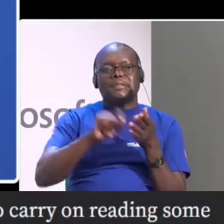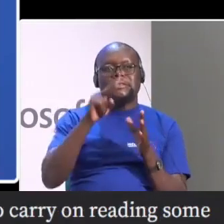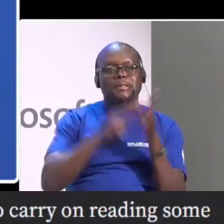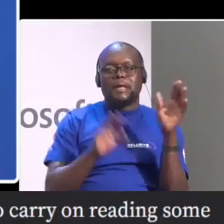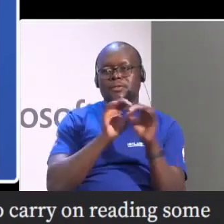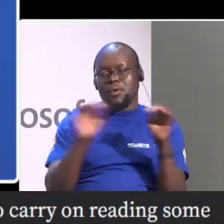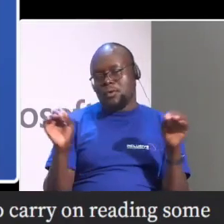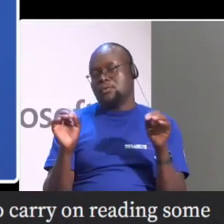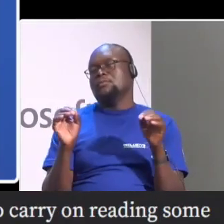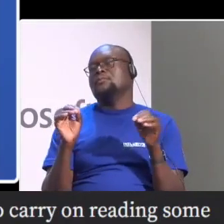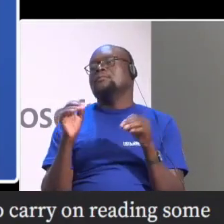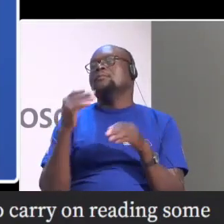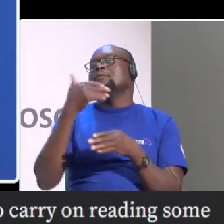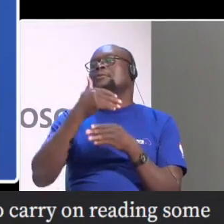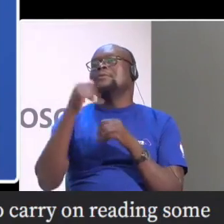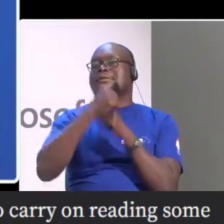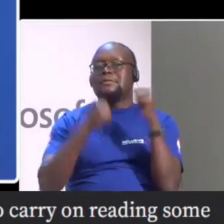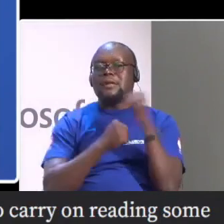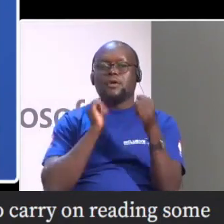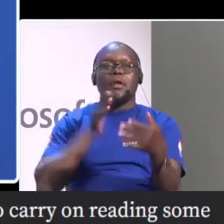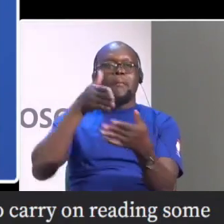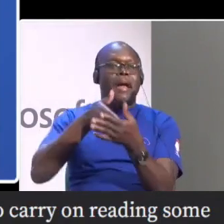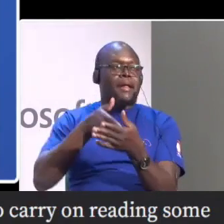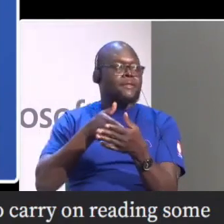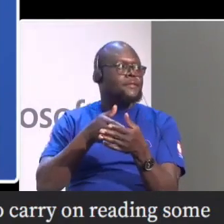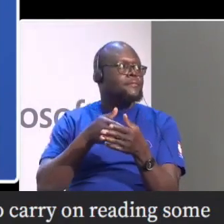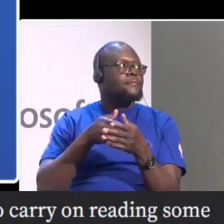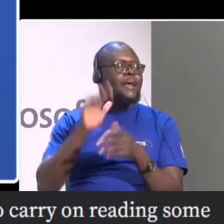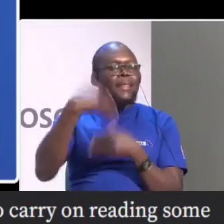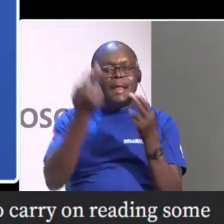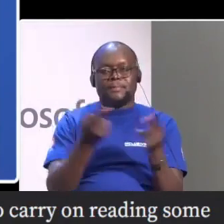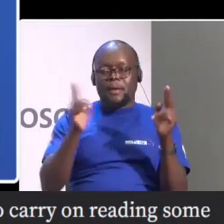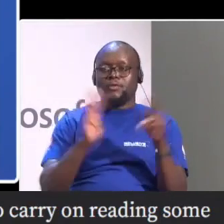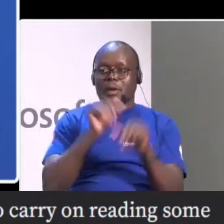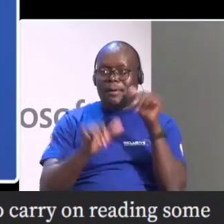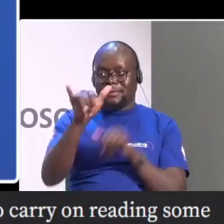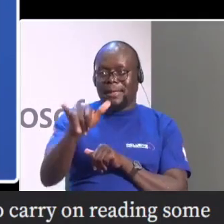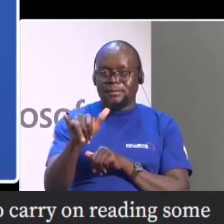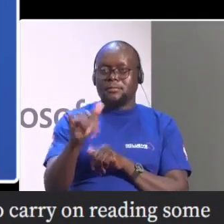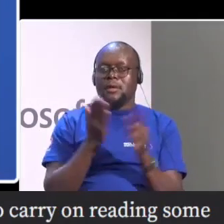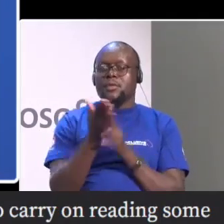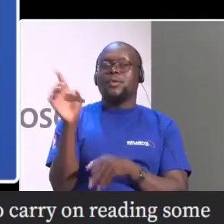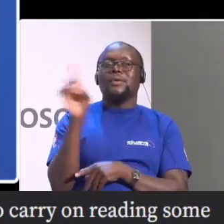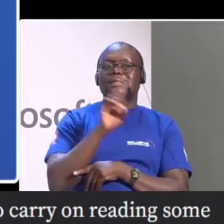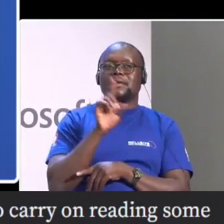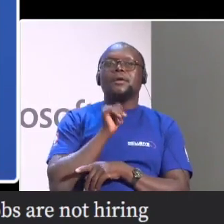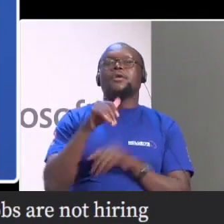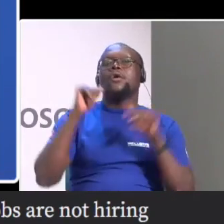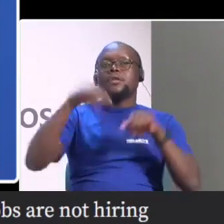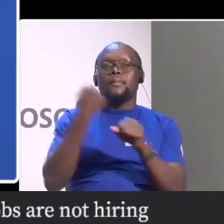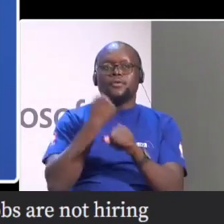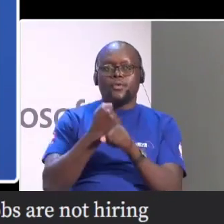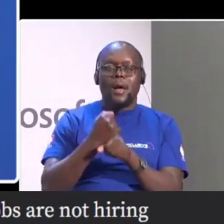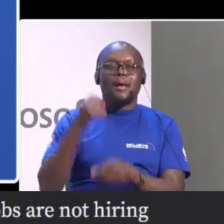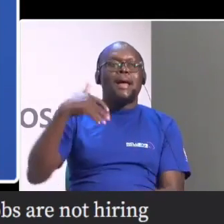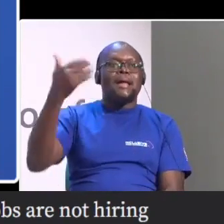structural barriers, and I think we'll be talking about some of that in the next panel, but in the context of disaster. Not able to work